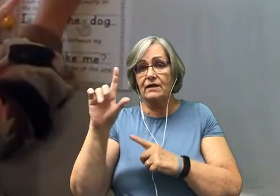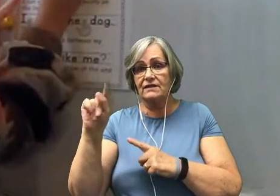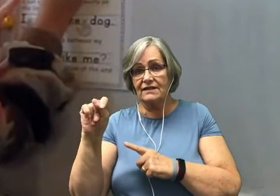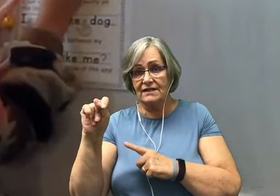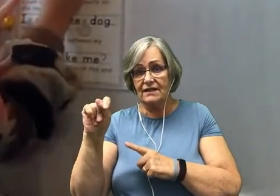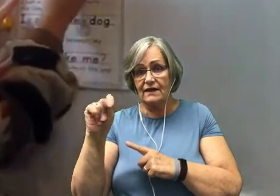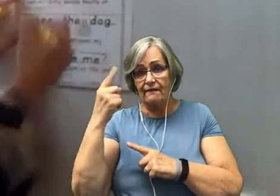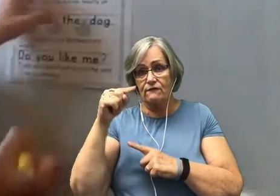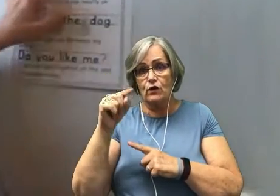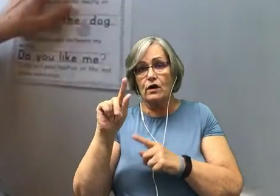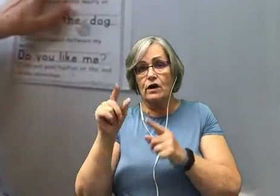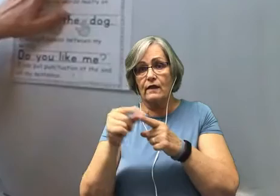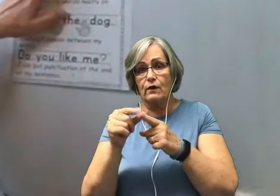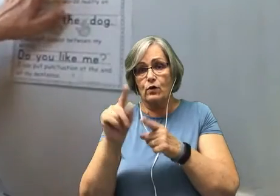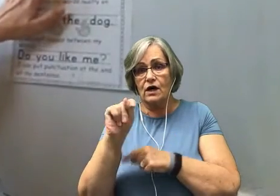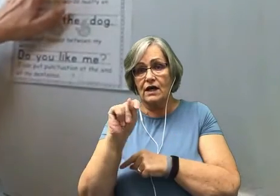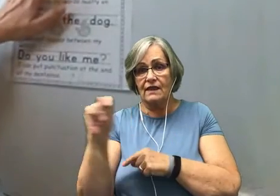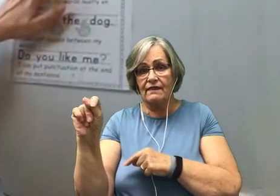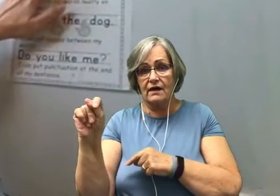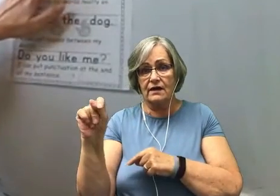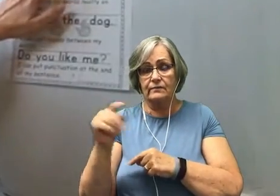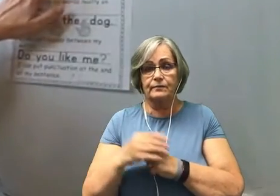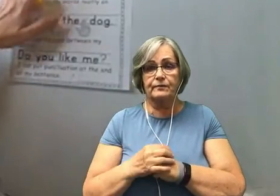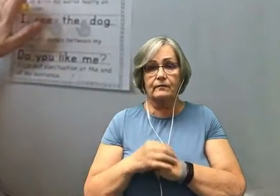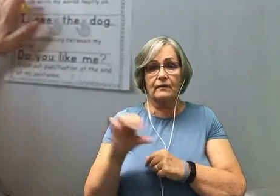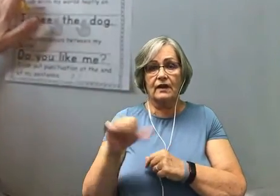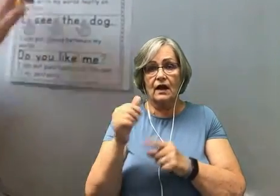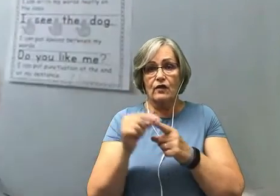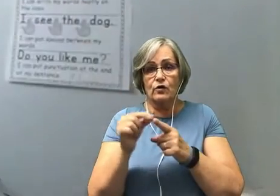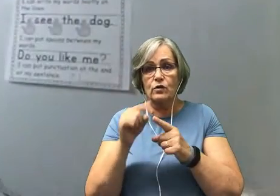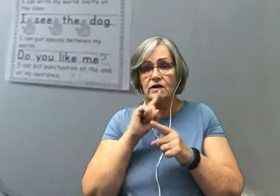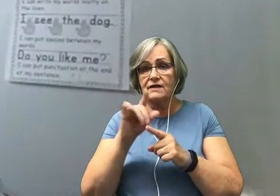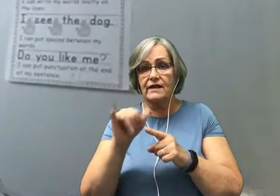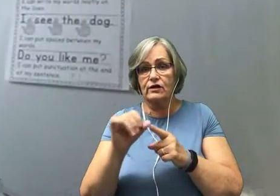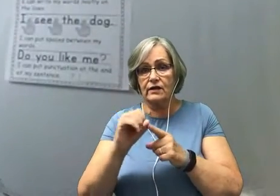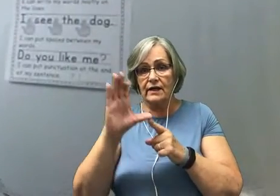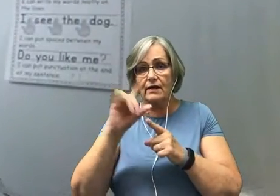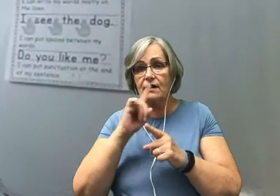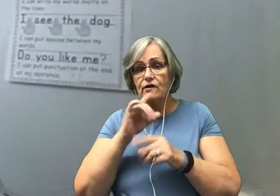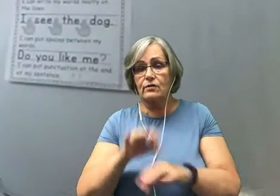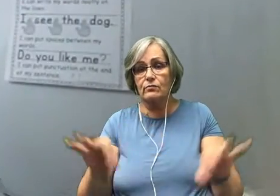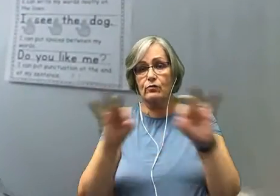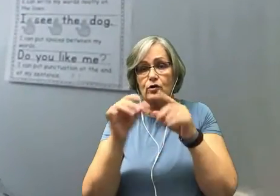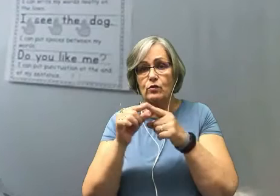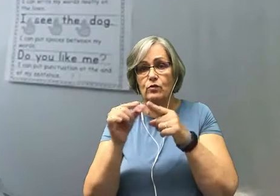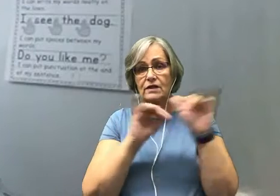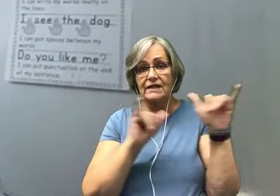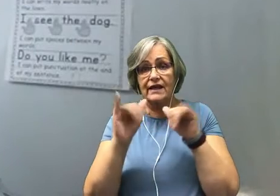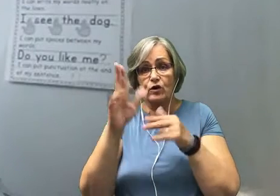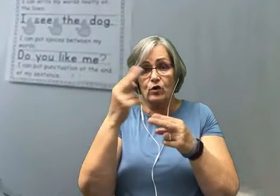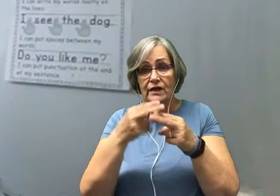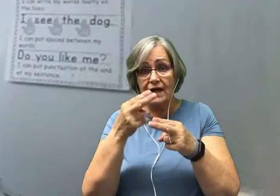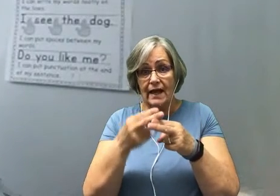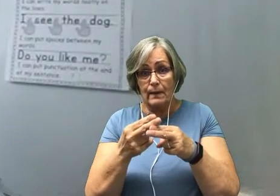a capital T for the word the. Other words that are capitalized are important words like